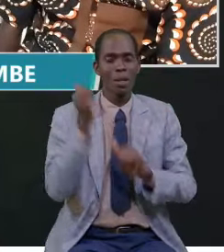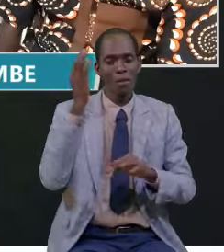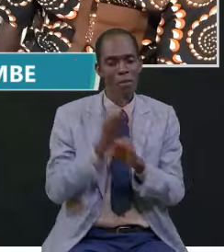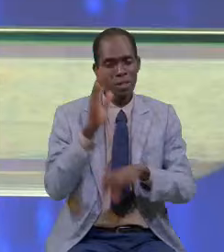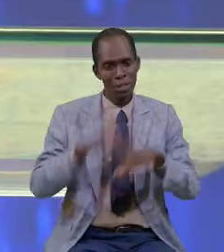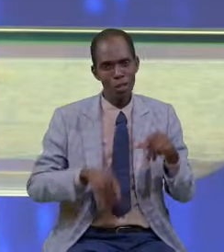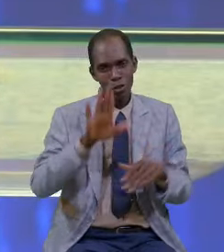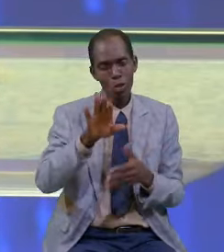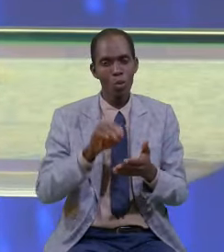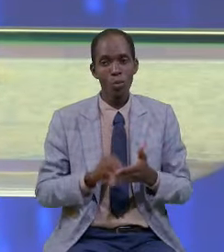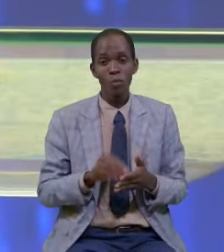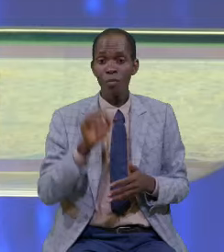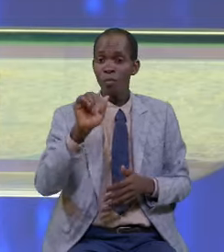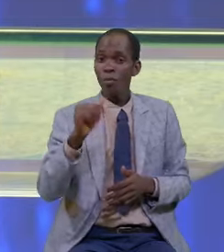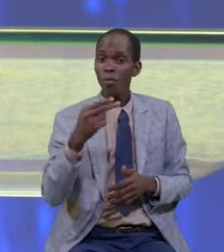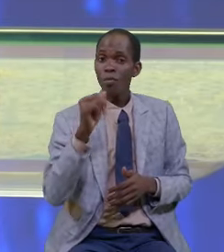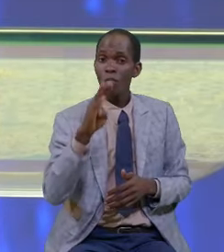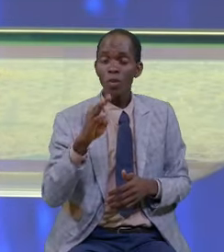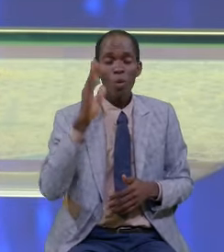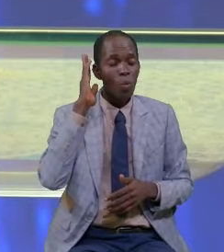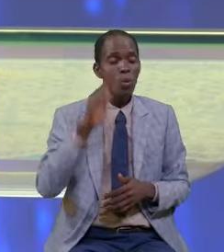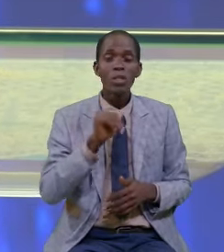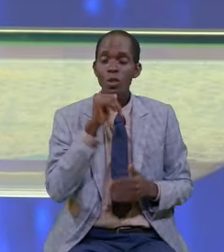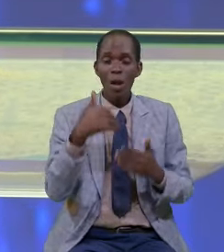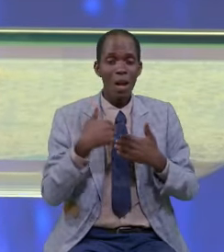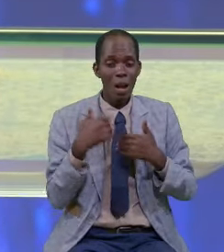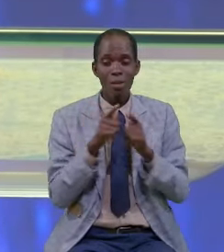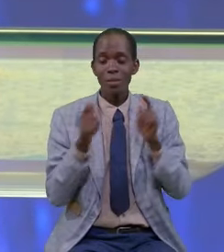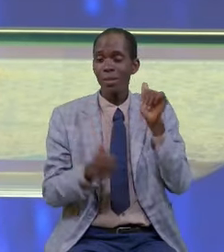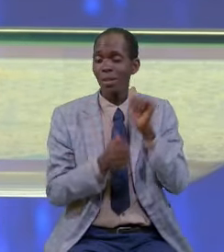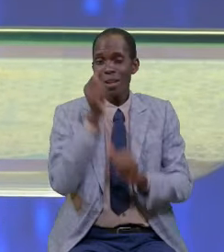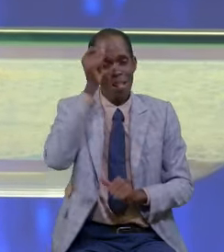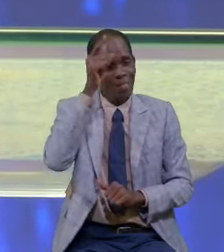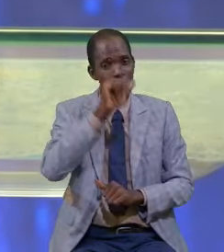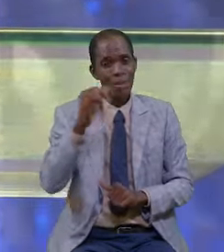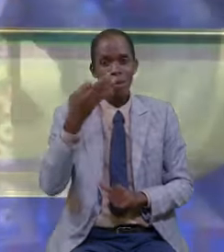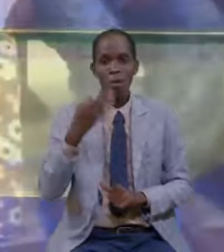have. Ahab will not have greater understanding of the miracle